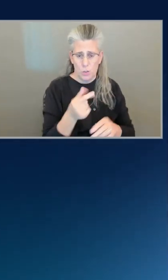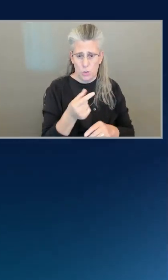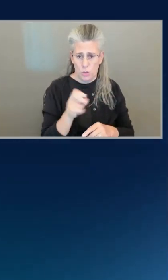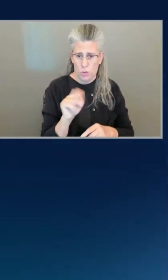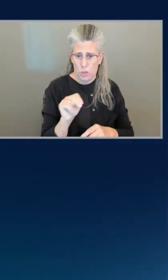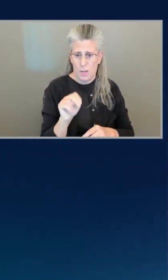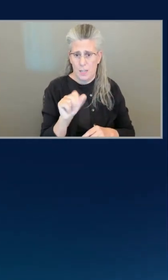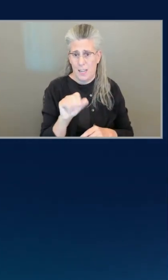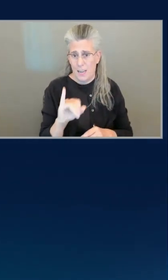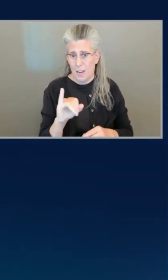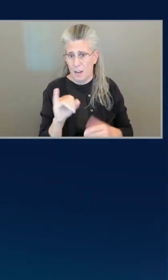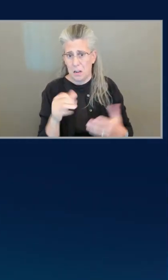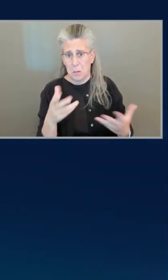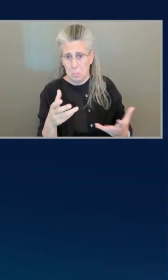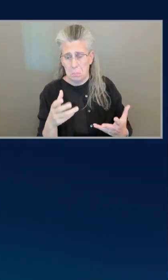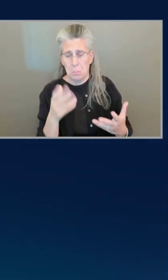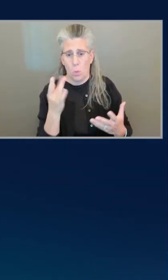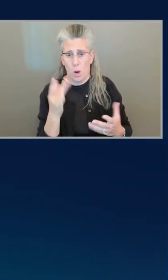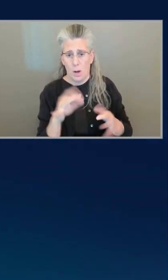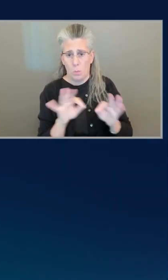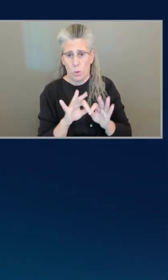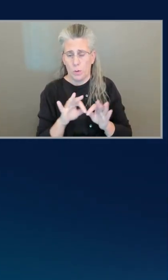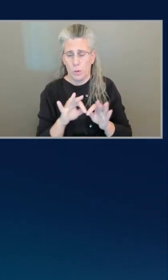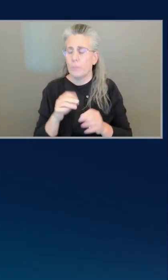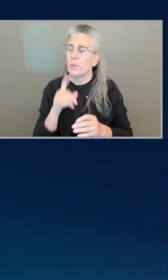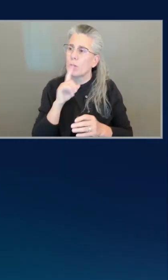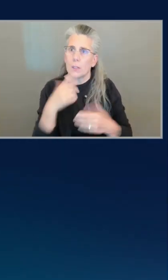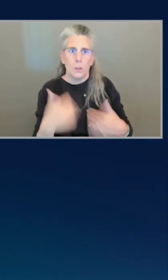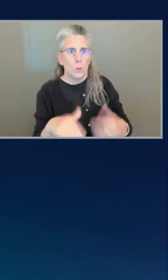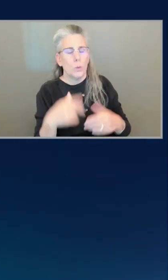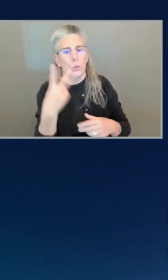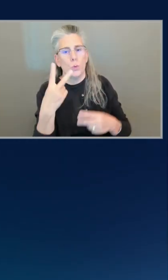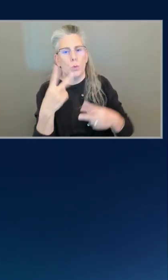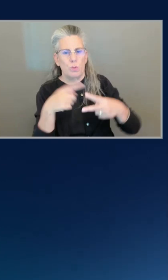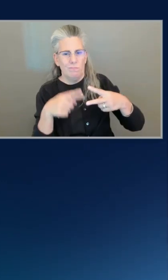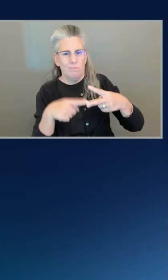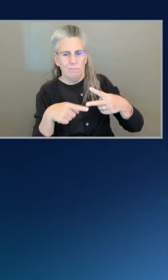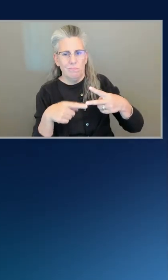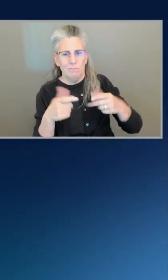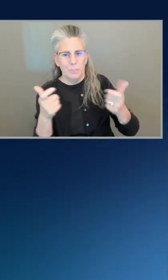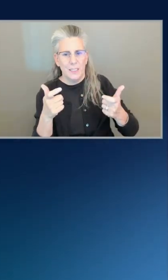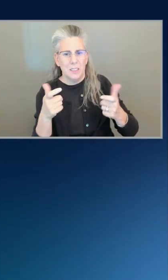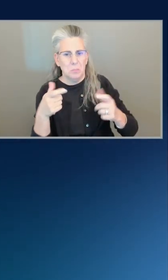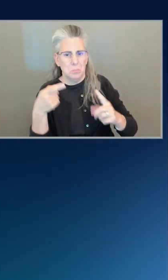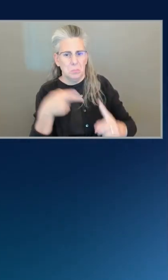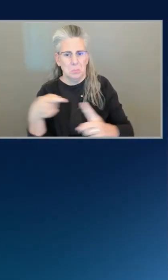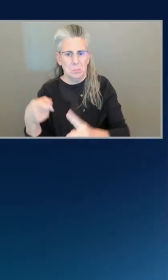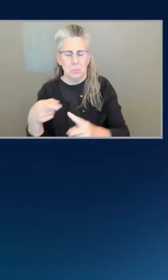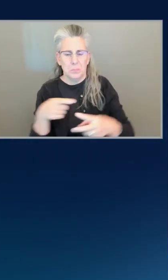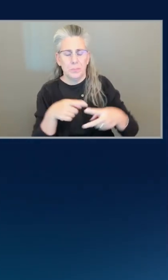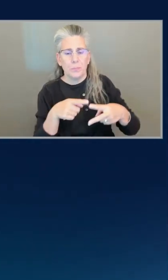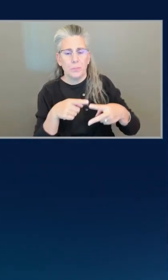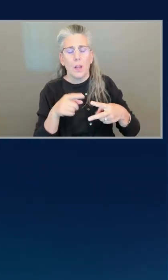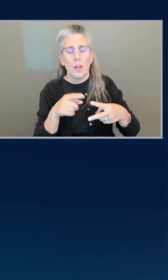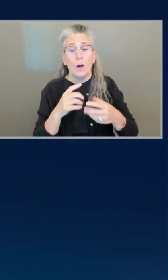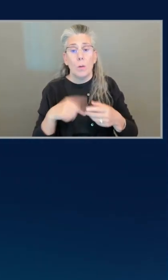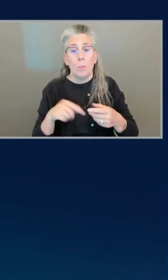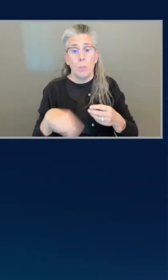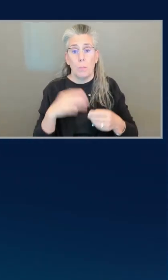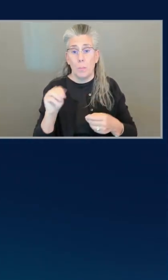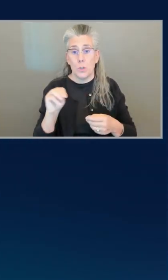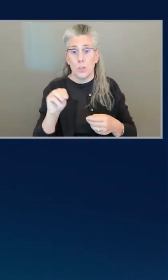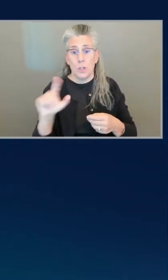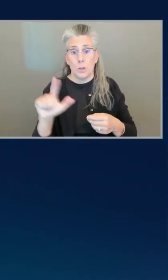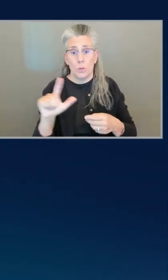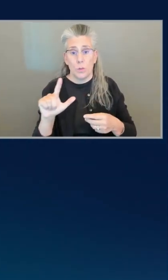two major areas that we want to focus on for Gen AI and traditional machine learning. And the first one is that everyone needs a data